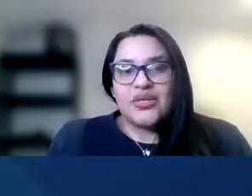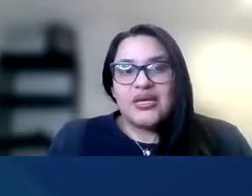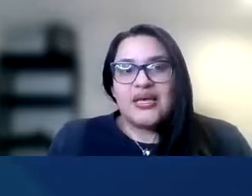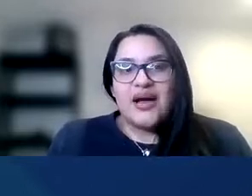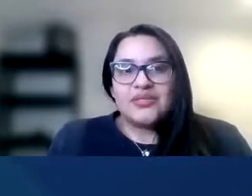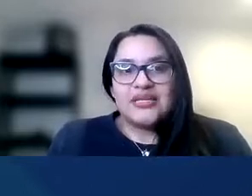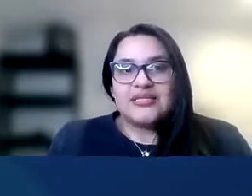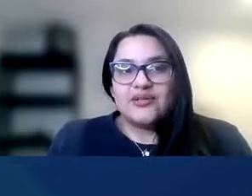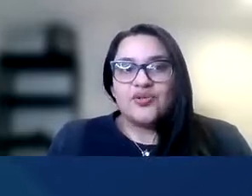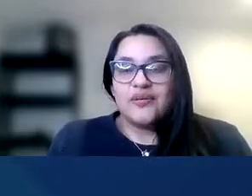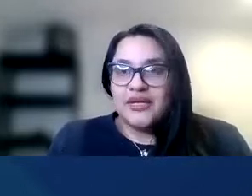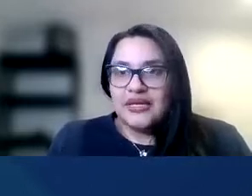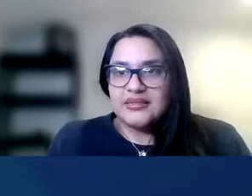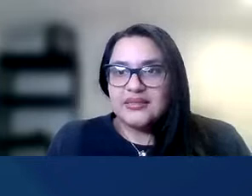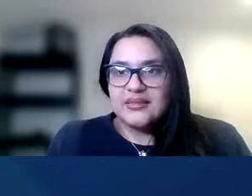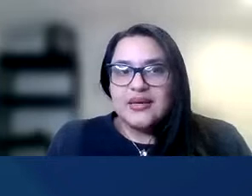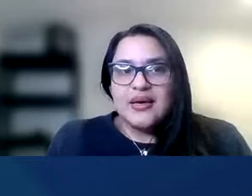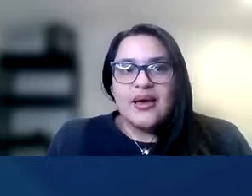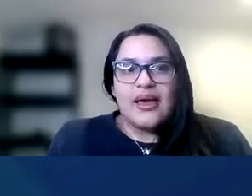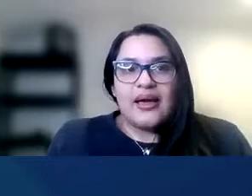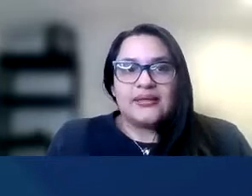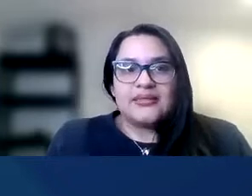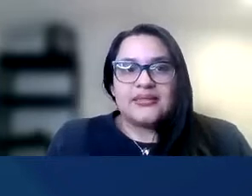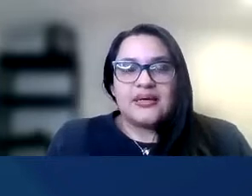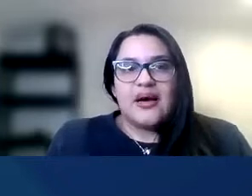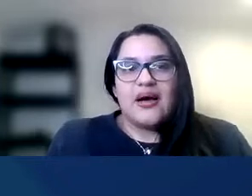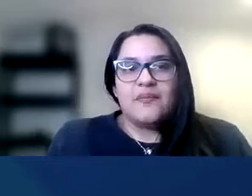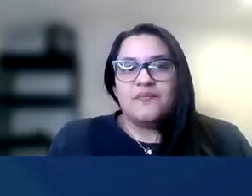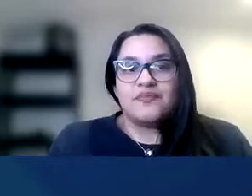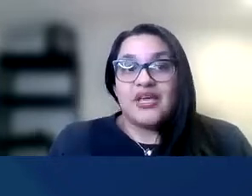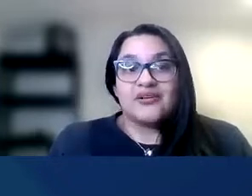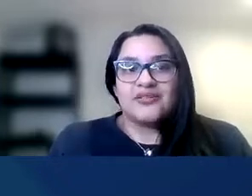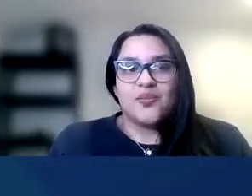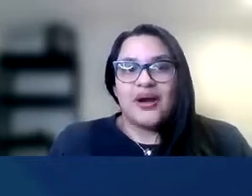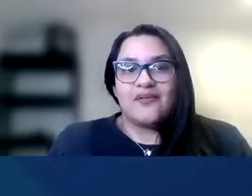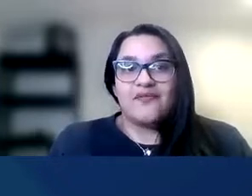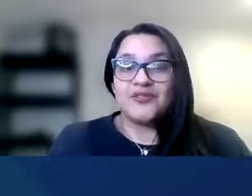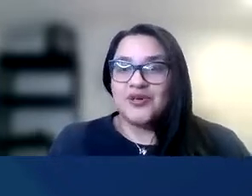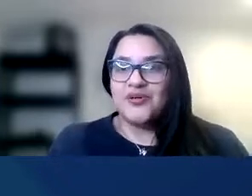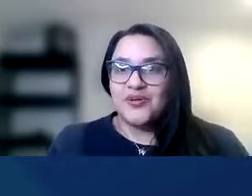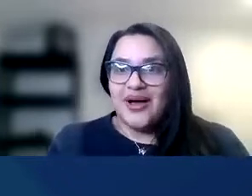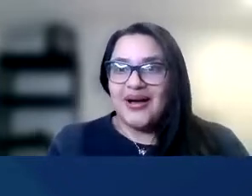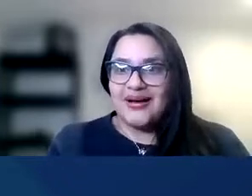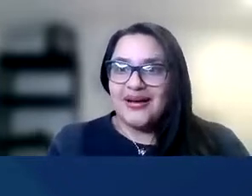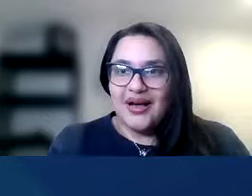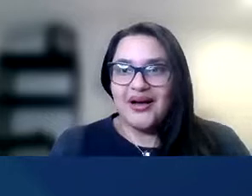through the county central committees. And here's where folks